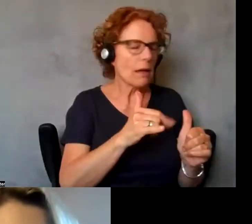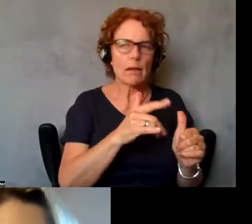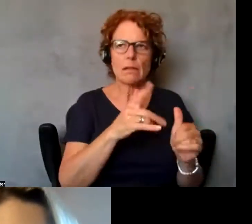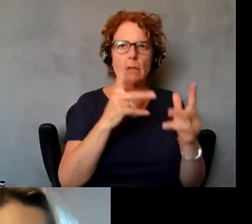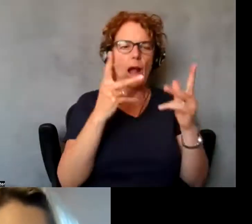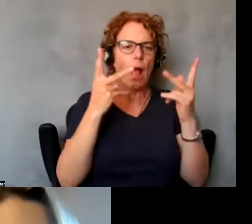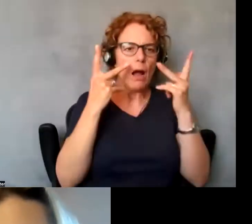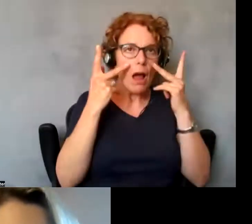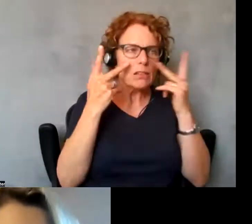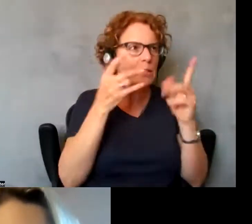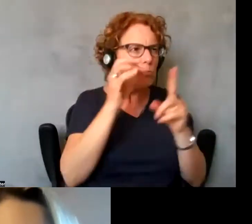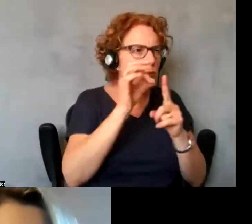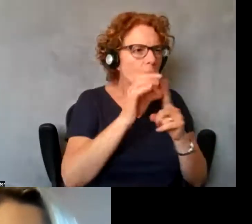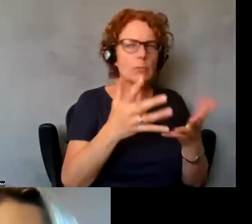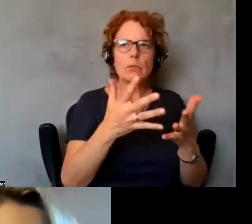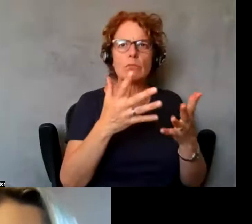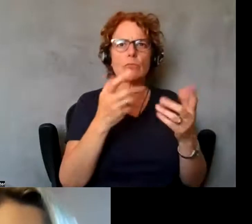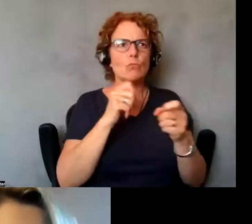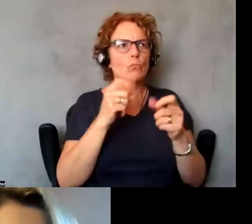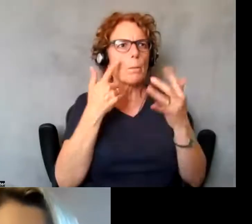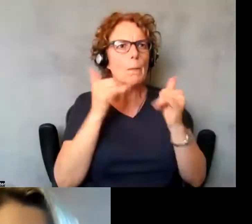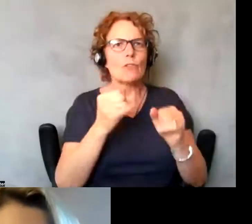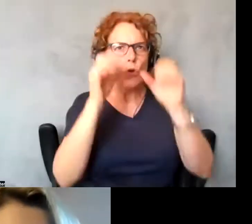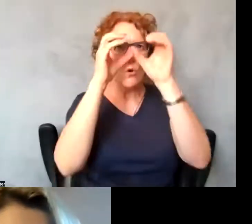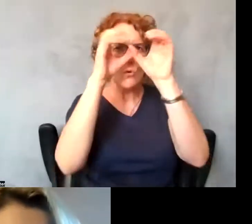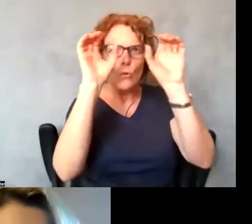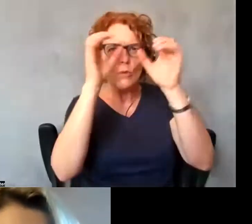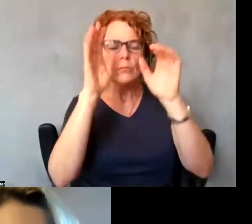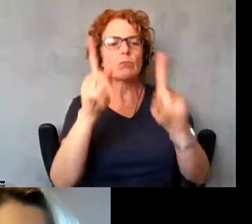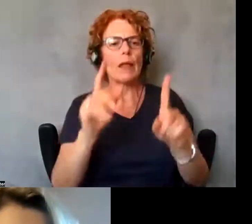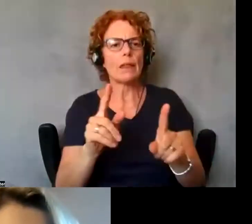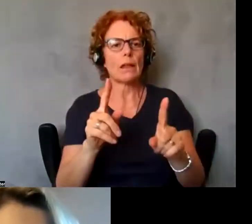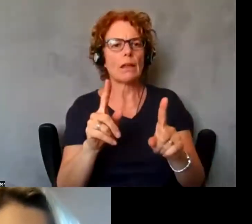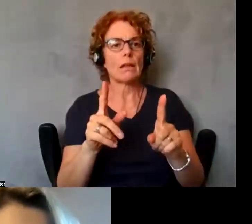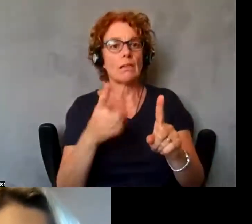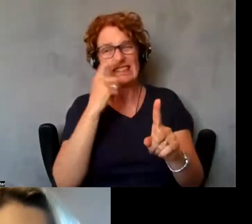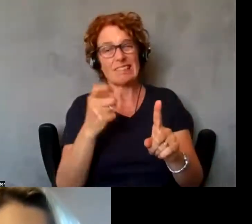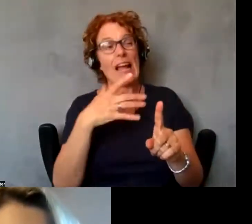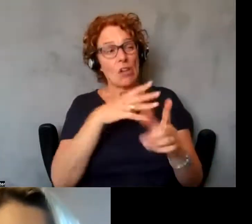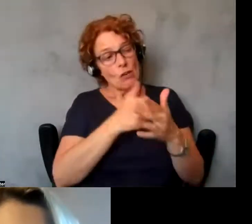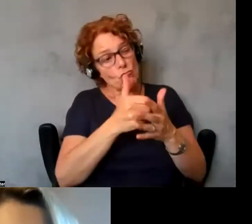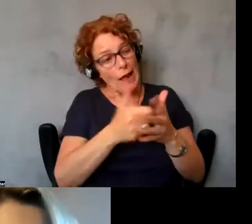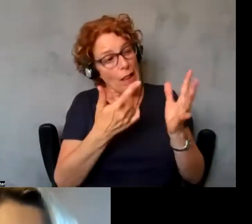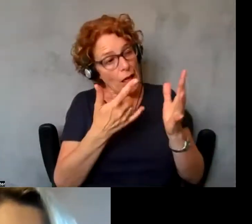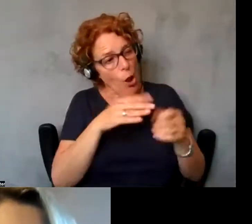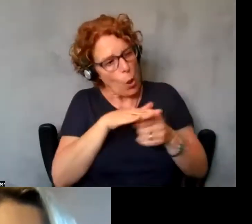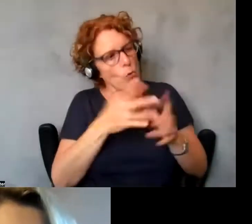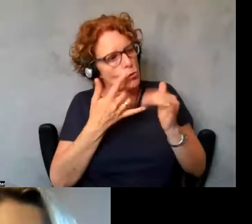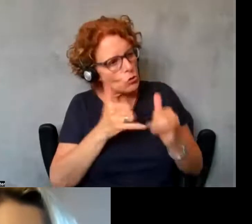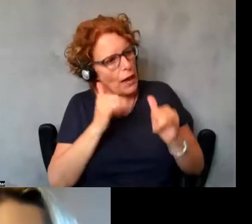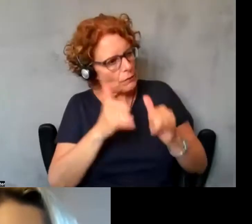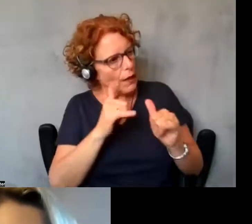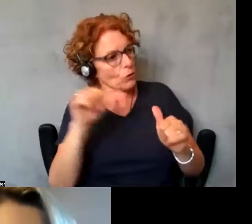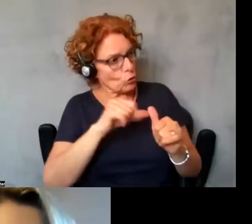or anything. And then if you want to extend my appointments by 2 years or whatever, that's fine, but you do need that regular local follow-up.